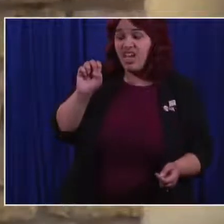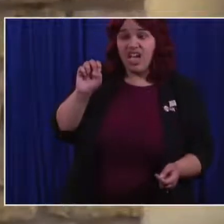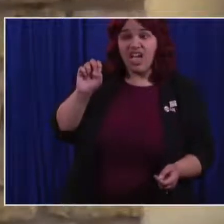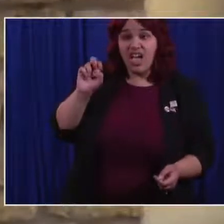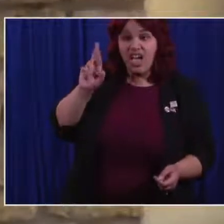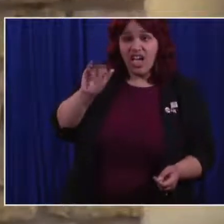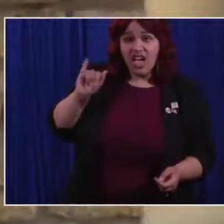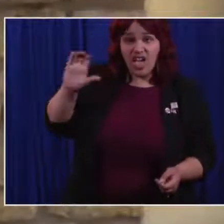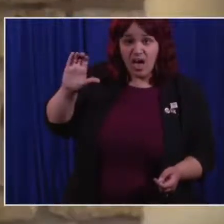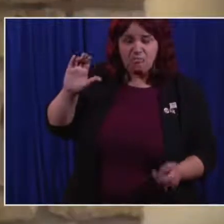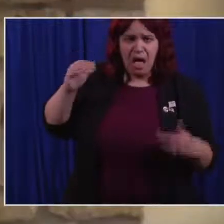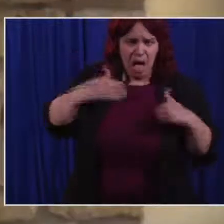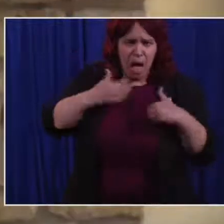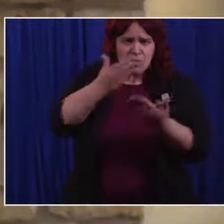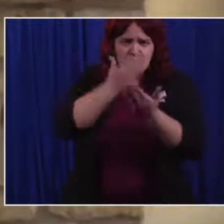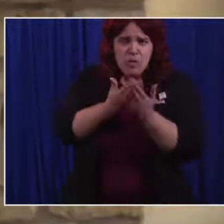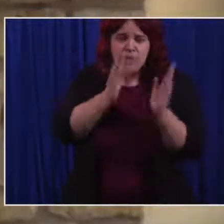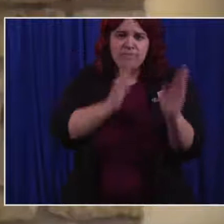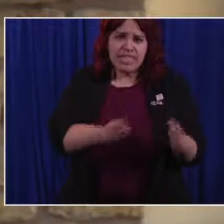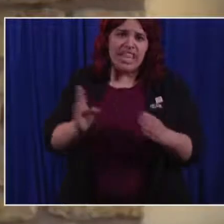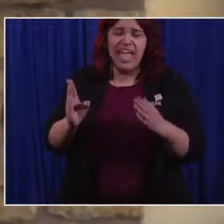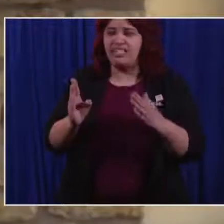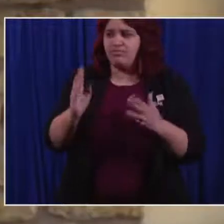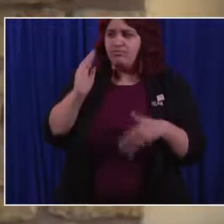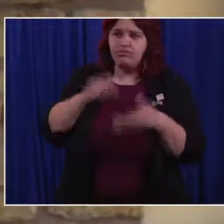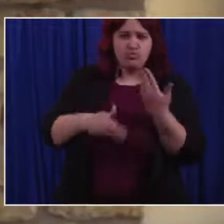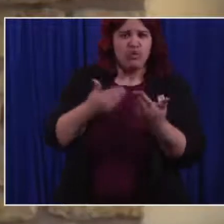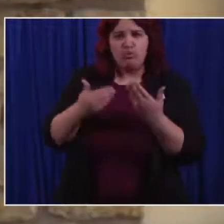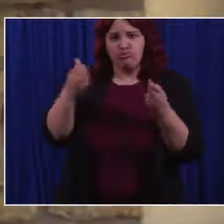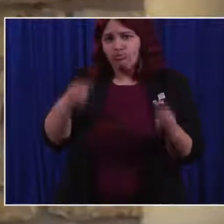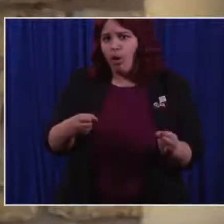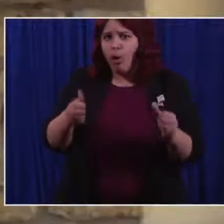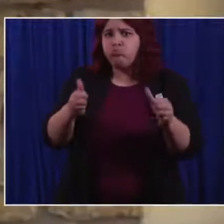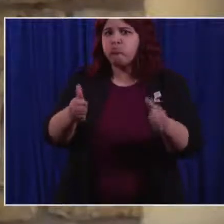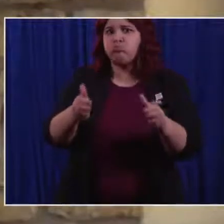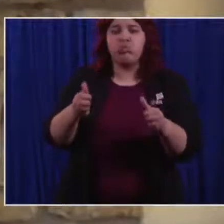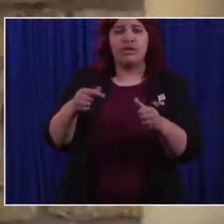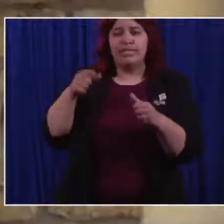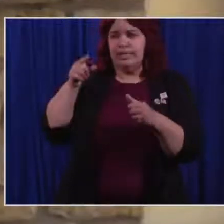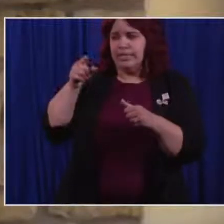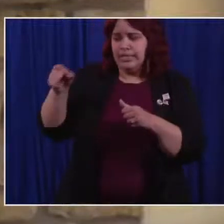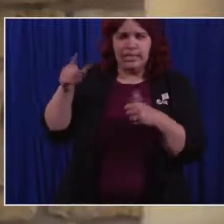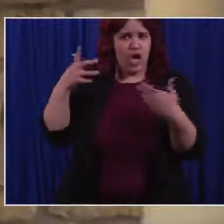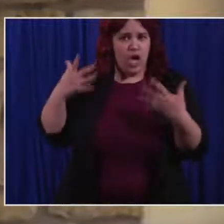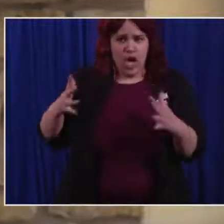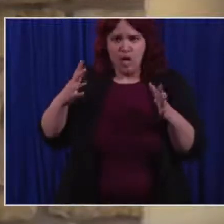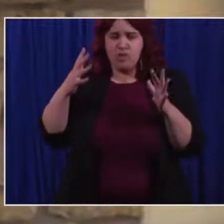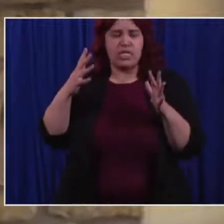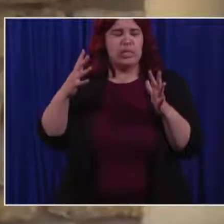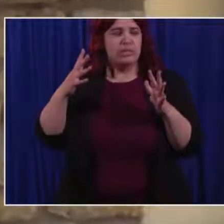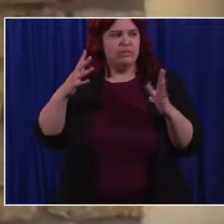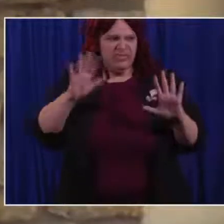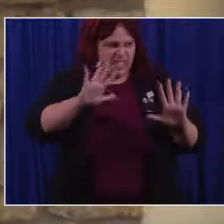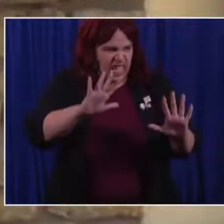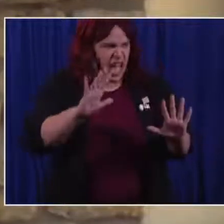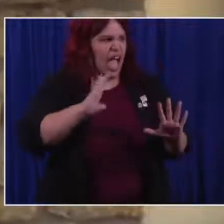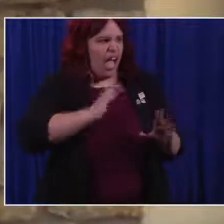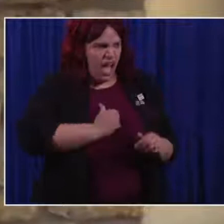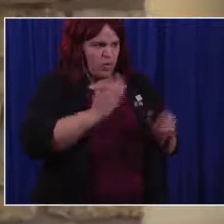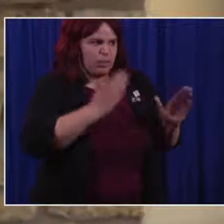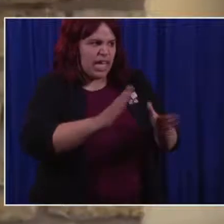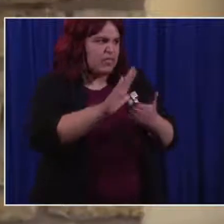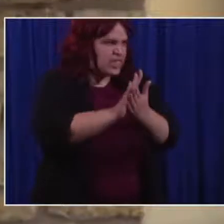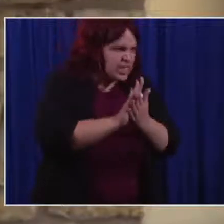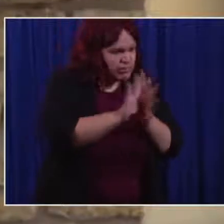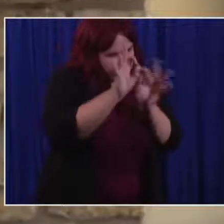him, and a lot going for the schools. They, he described some of the extra work that they were doing as far as sanitation and